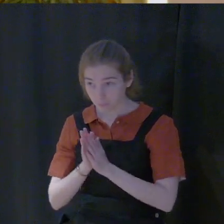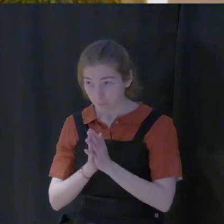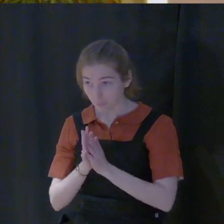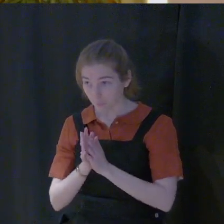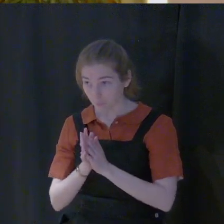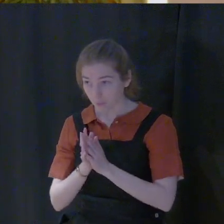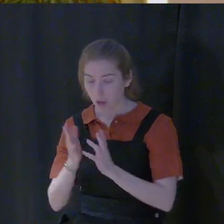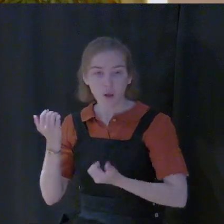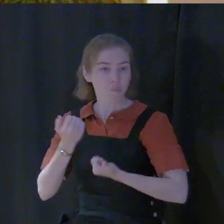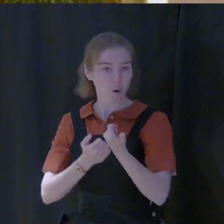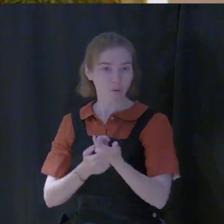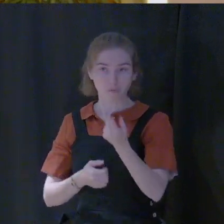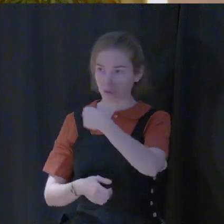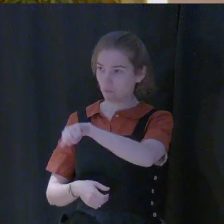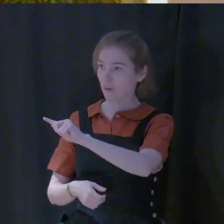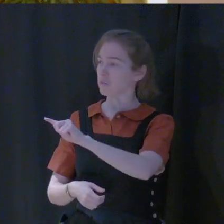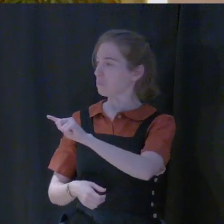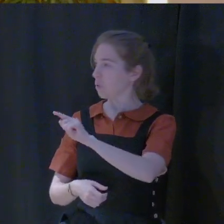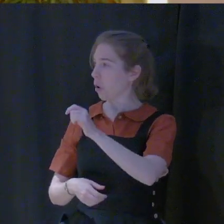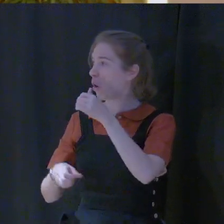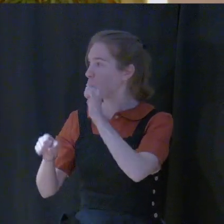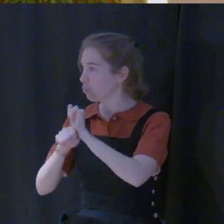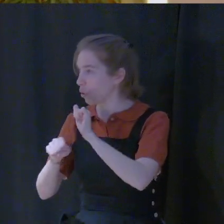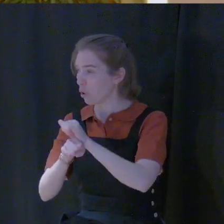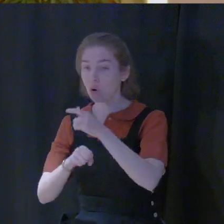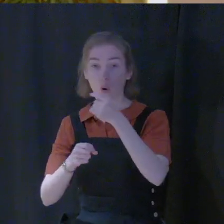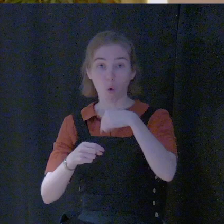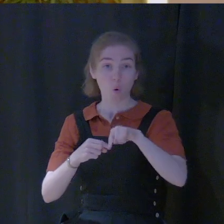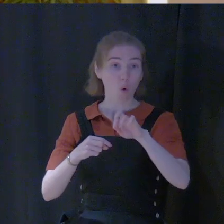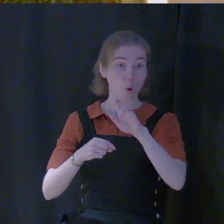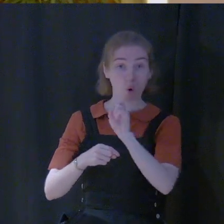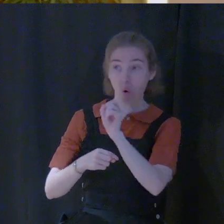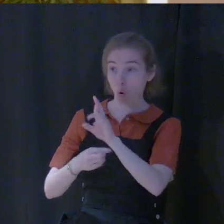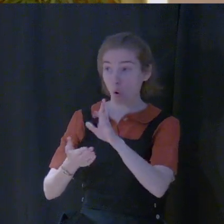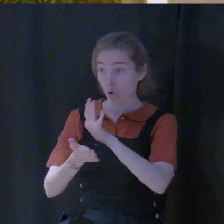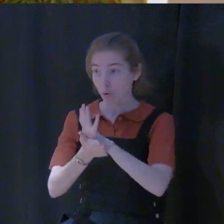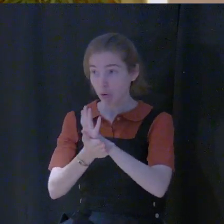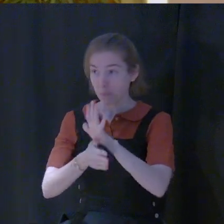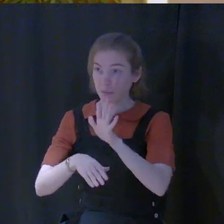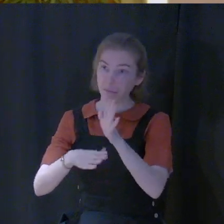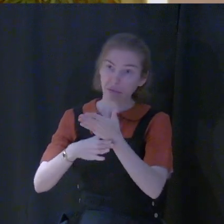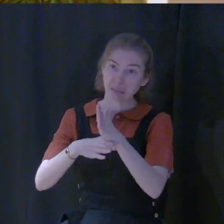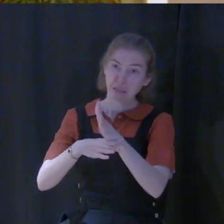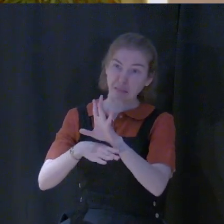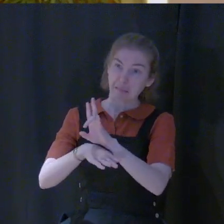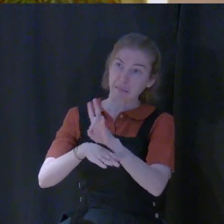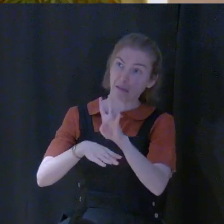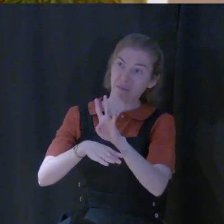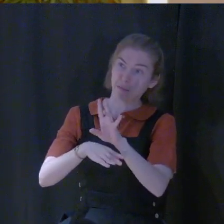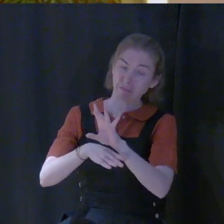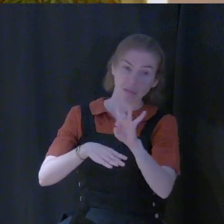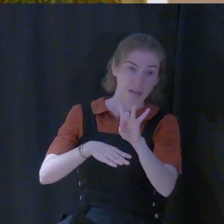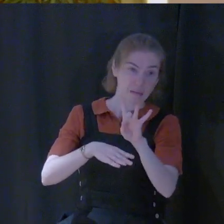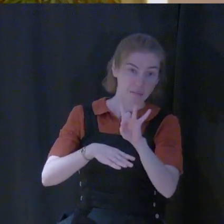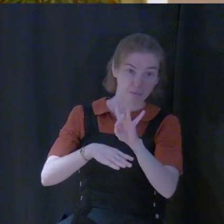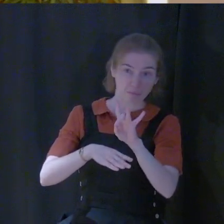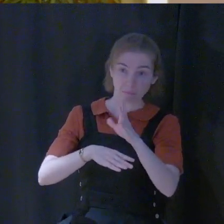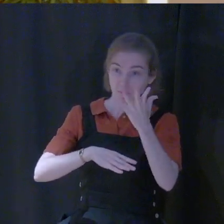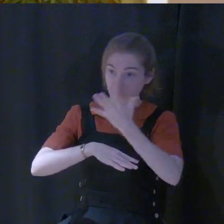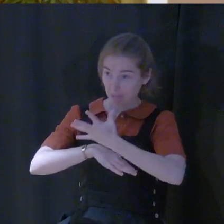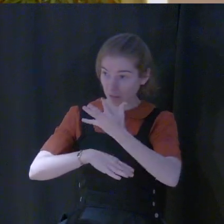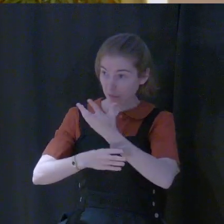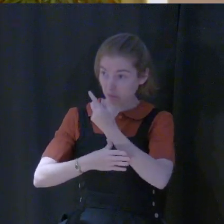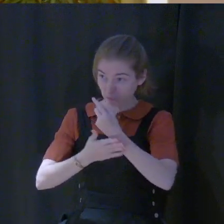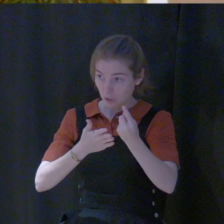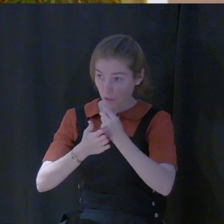the majority of us, or at work or at school, between 7 and 8 o'clock every day, 5 days a week. And my guess